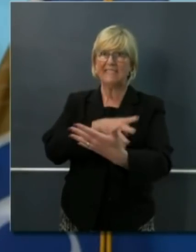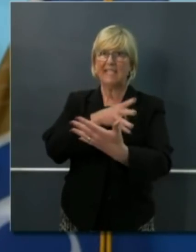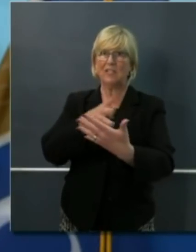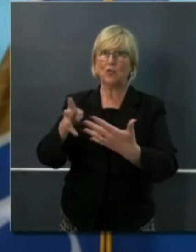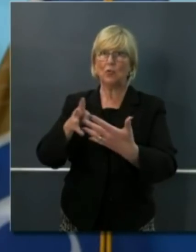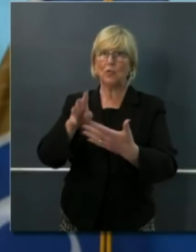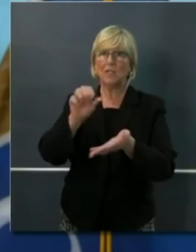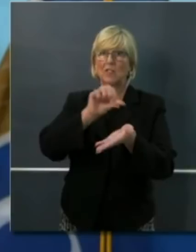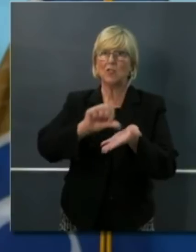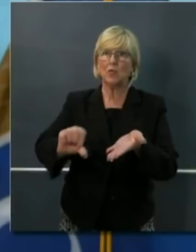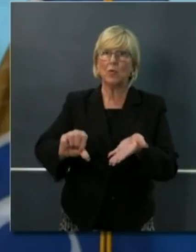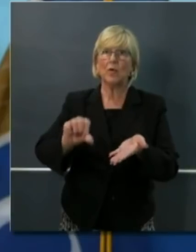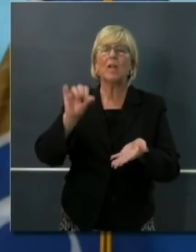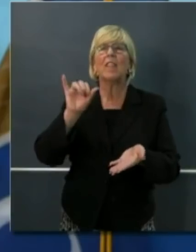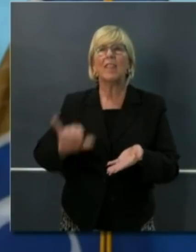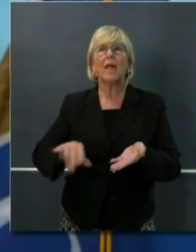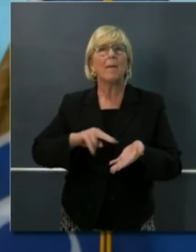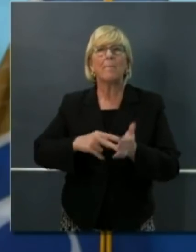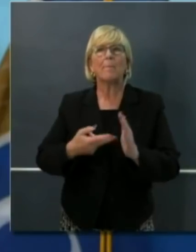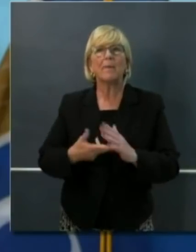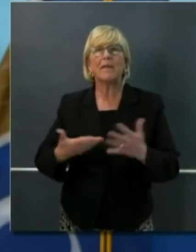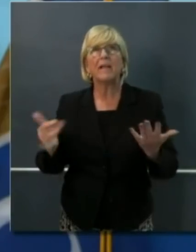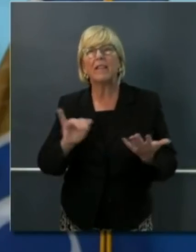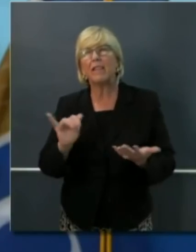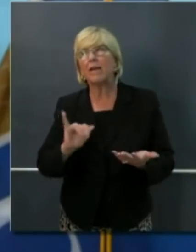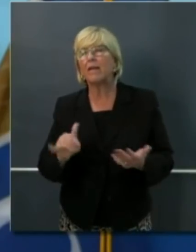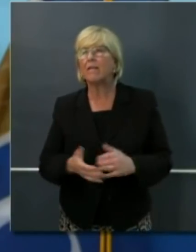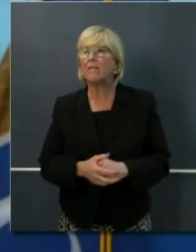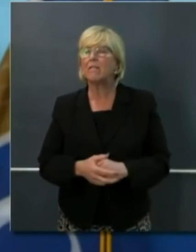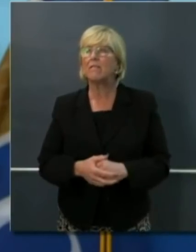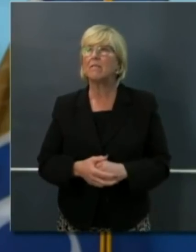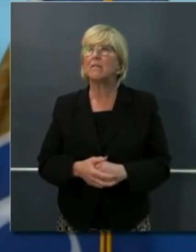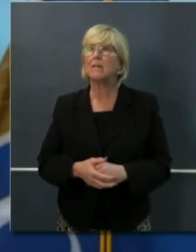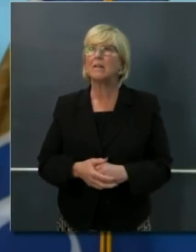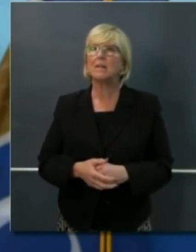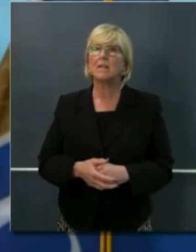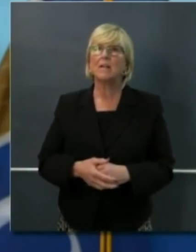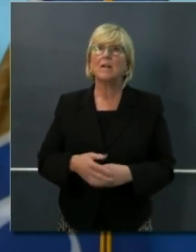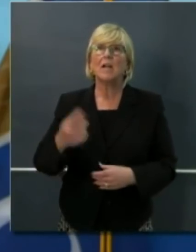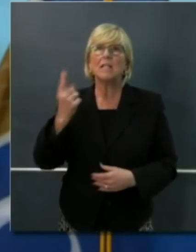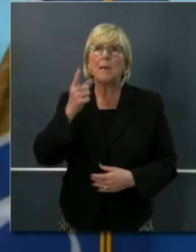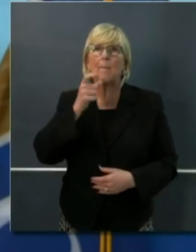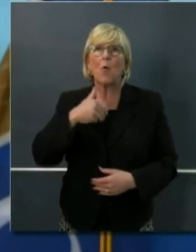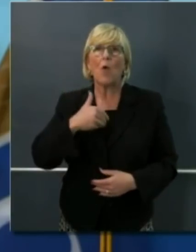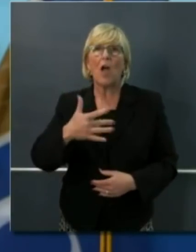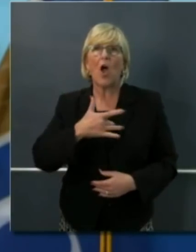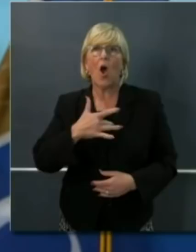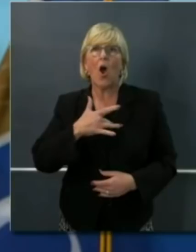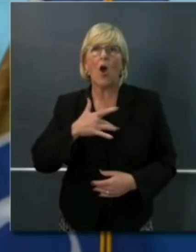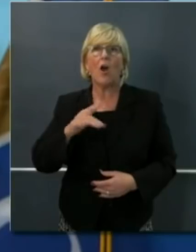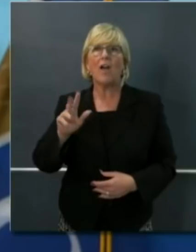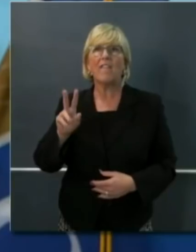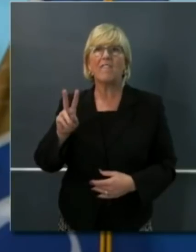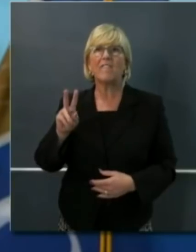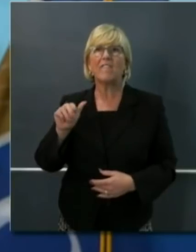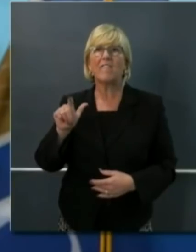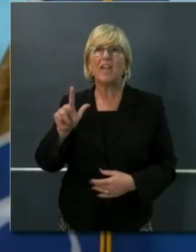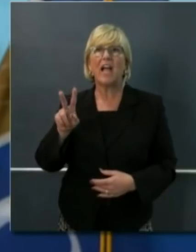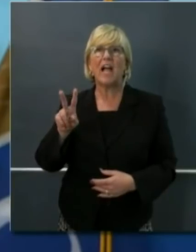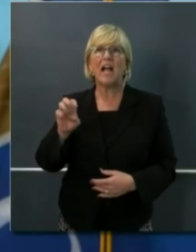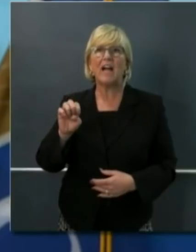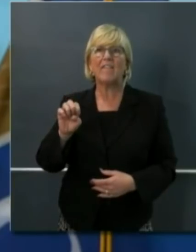surgery means, so those are the surgeries that, someone that has heart valve related issues, it's